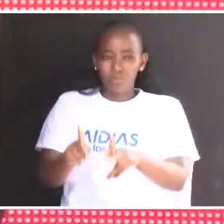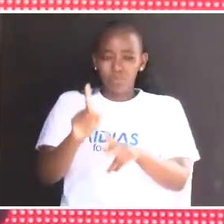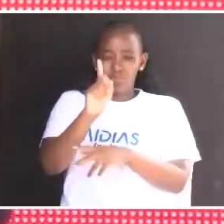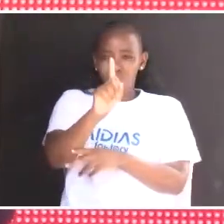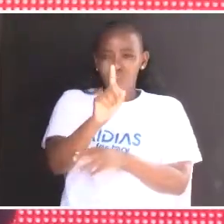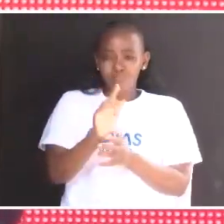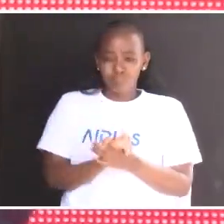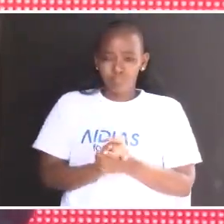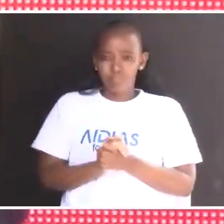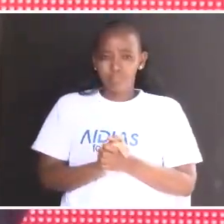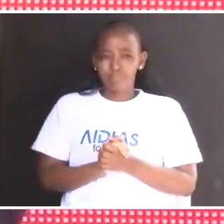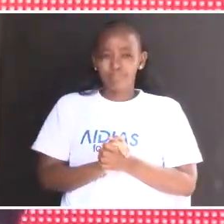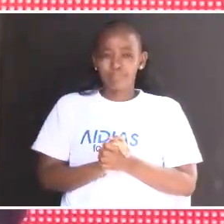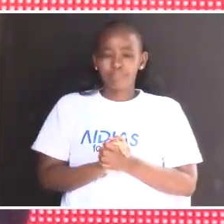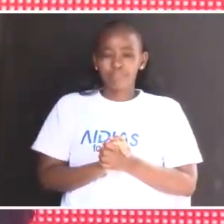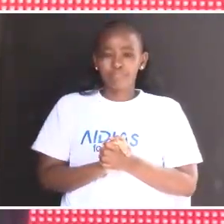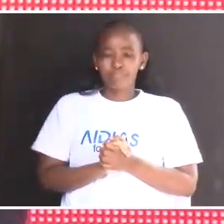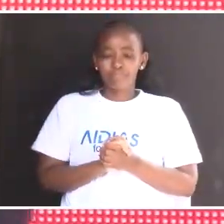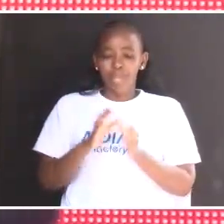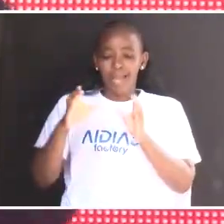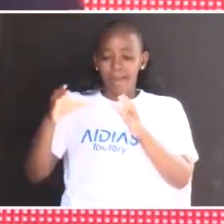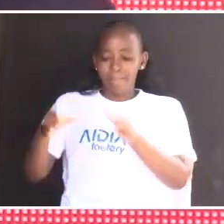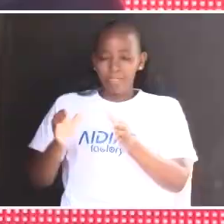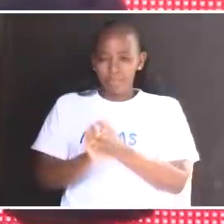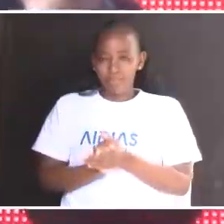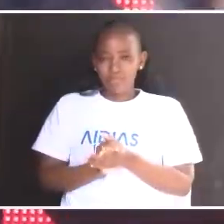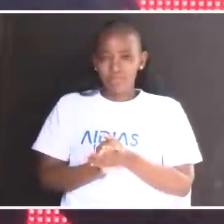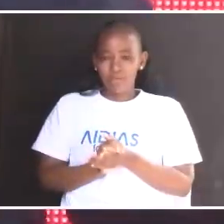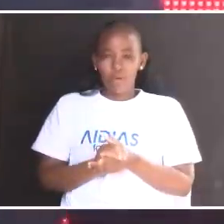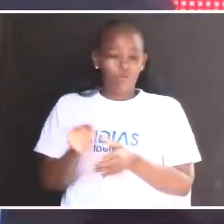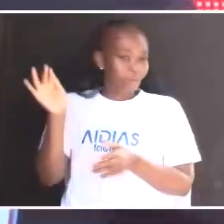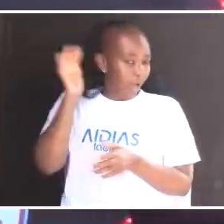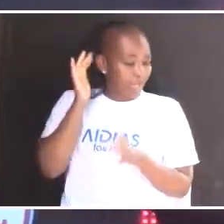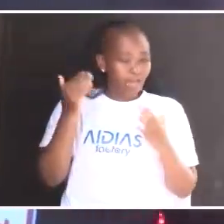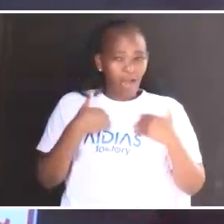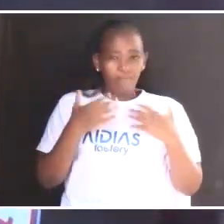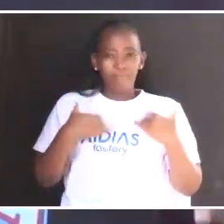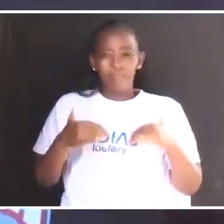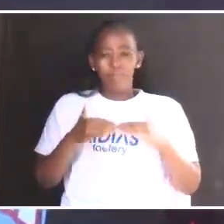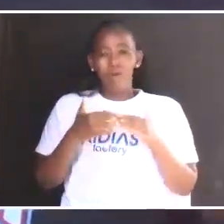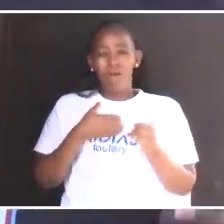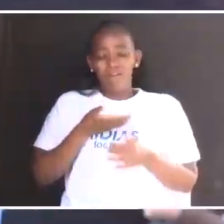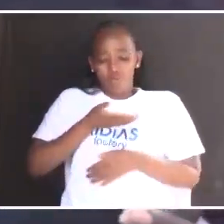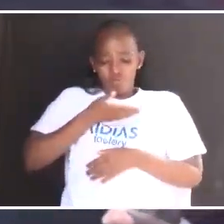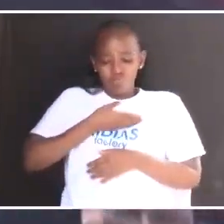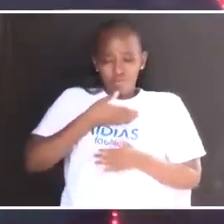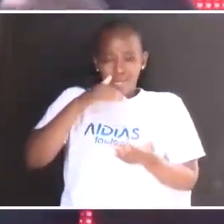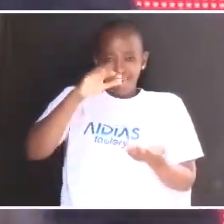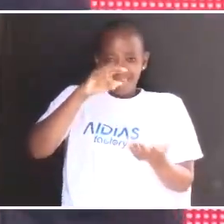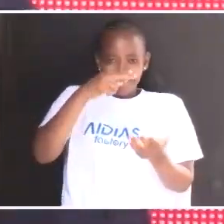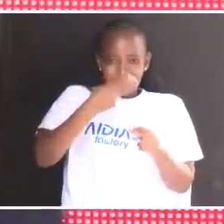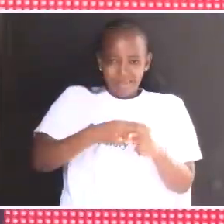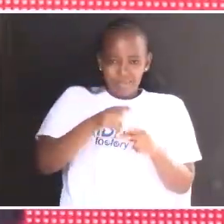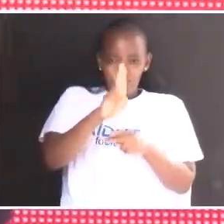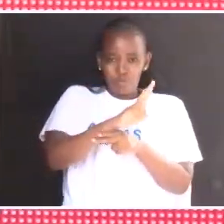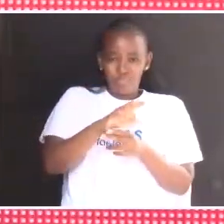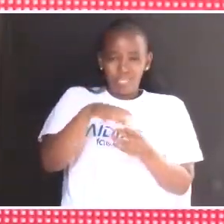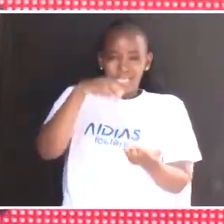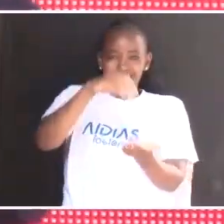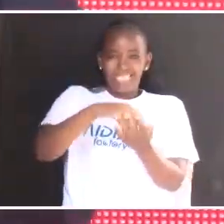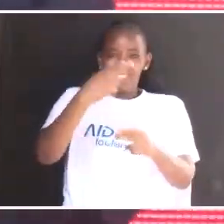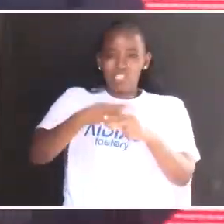or a company. Like tumesikia hapa kuna watu wako na majina zao za stage names. Those stage